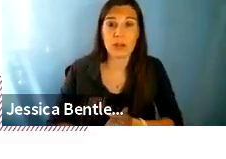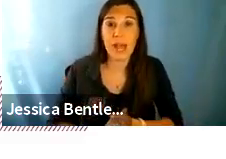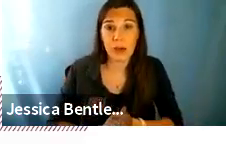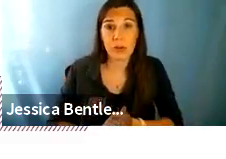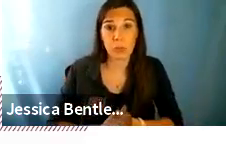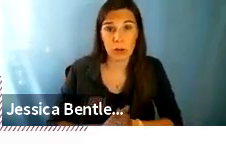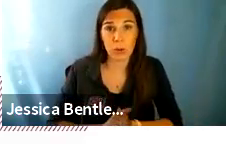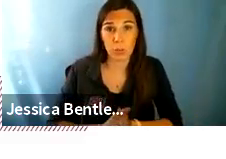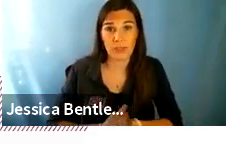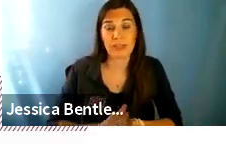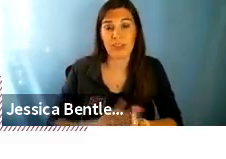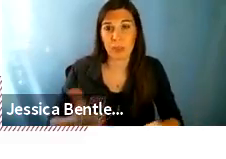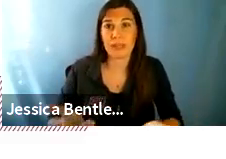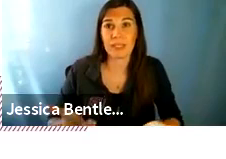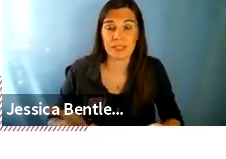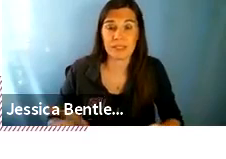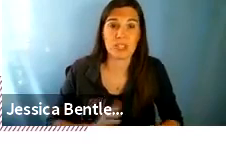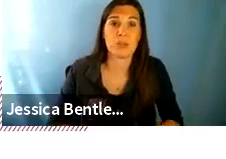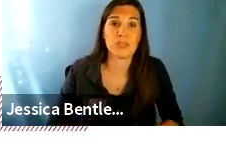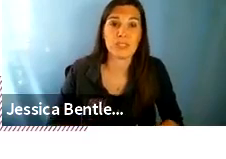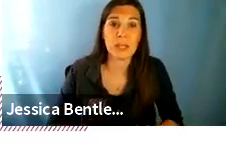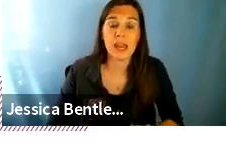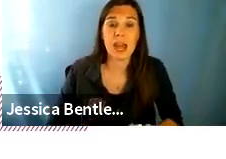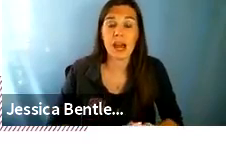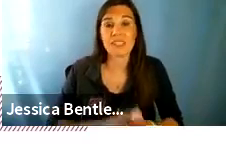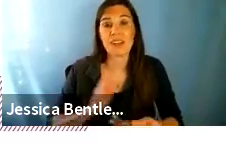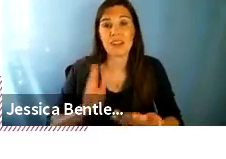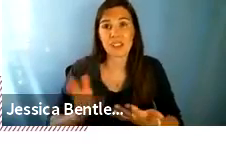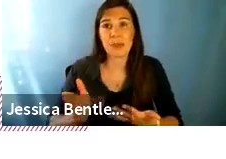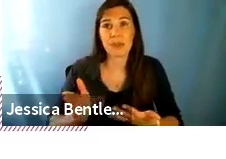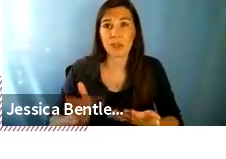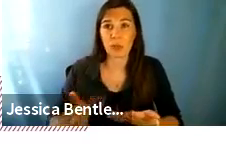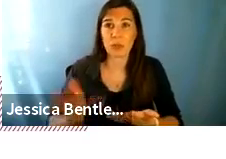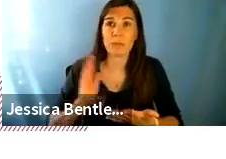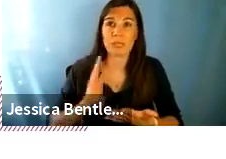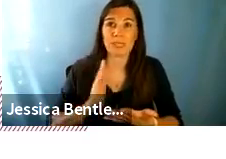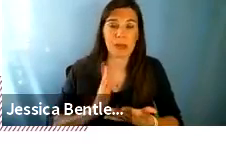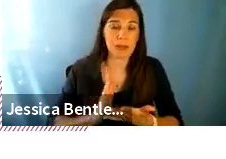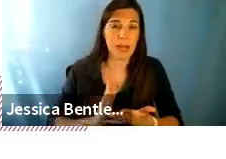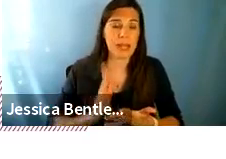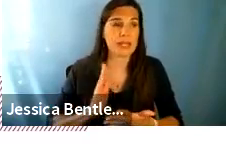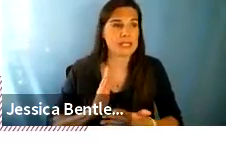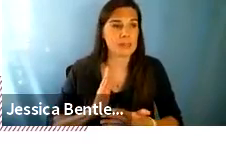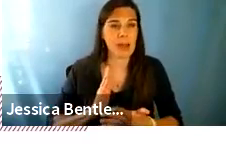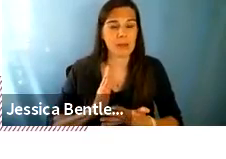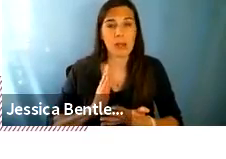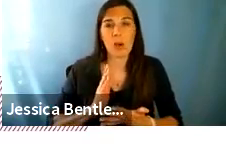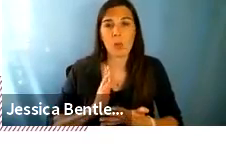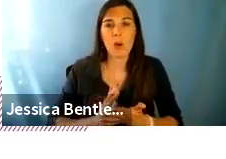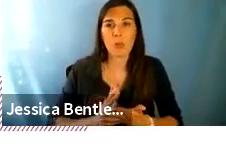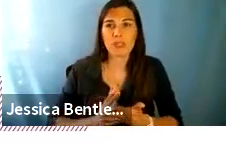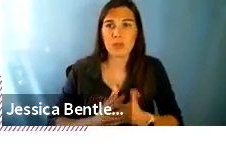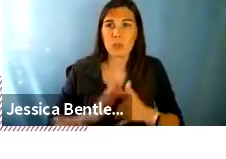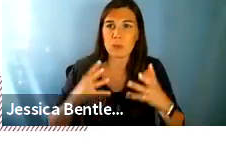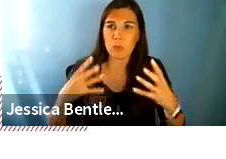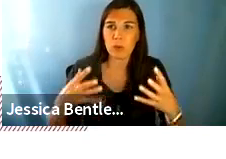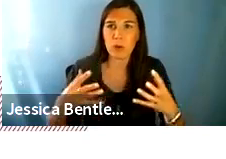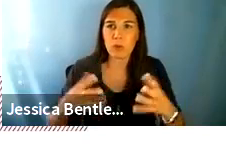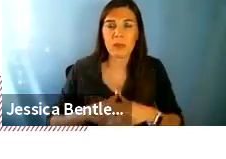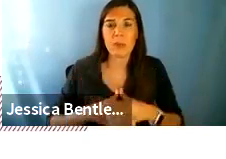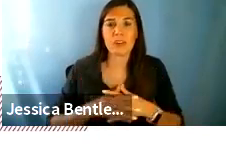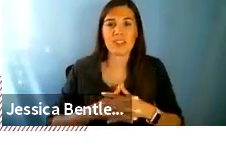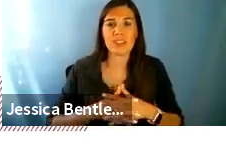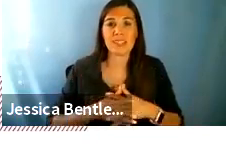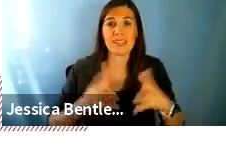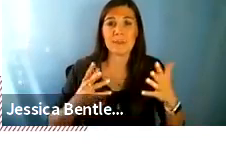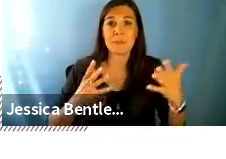course to learn how to work with deaf-blind individuals. It's not just about interpreting, but it's about guiding. It's about what we do when we work